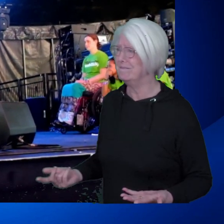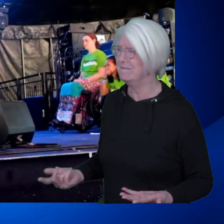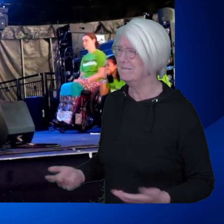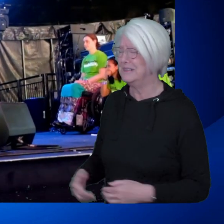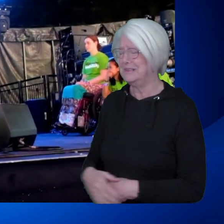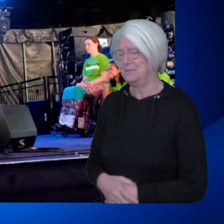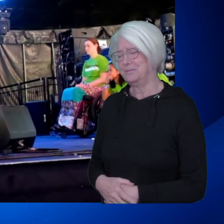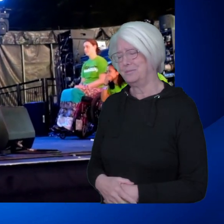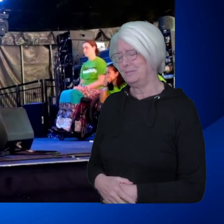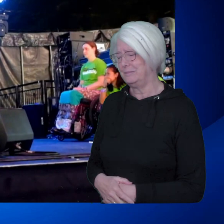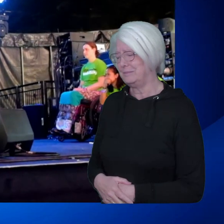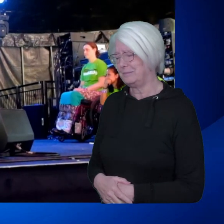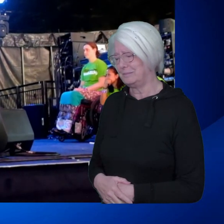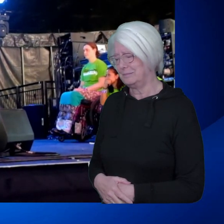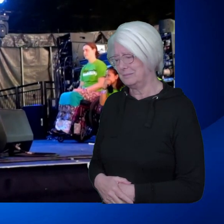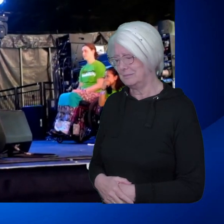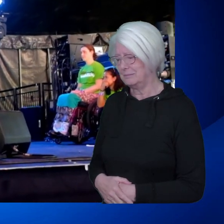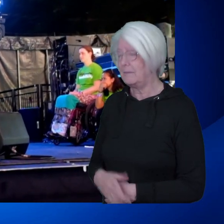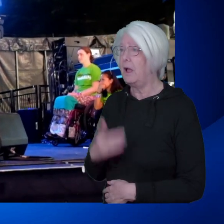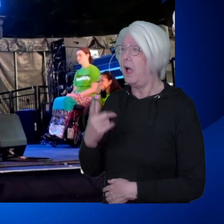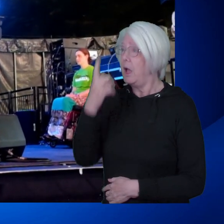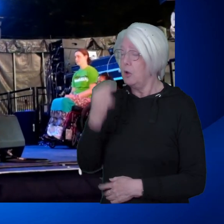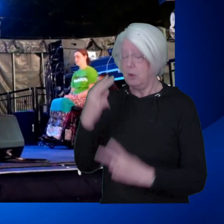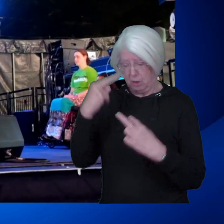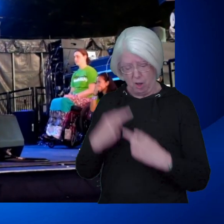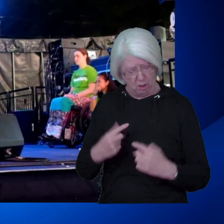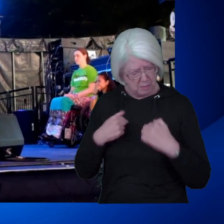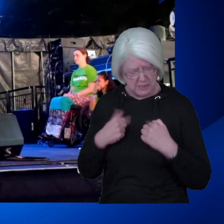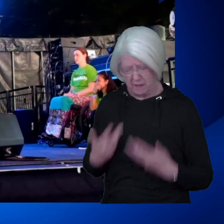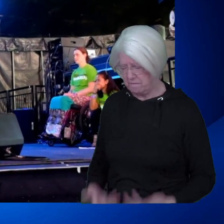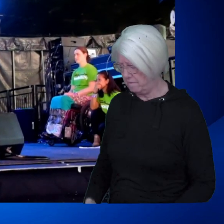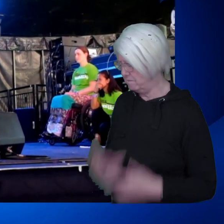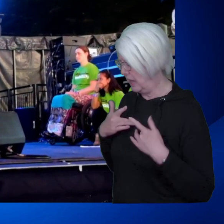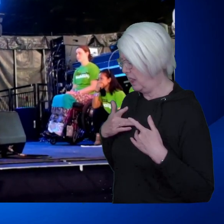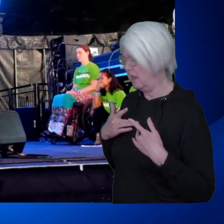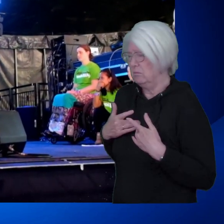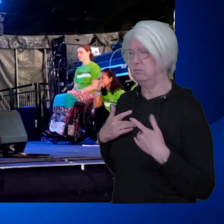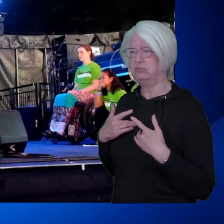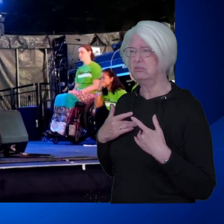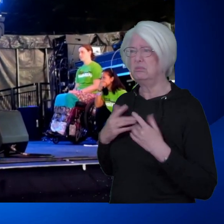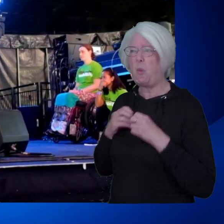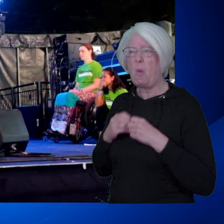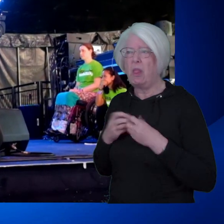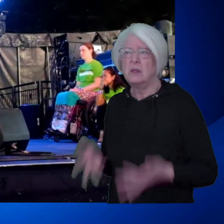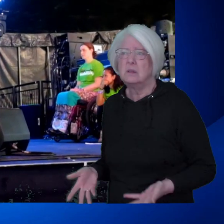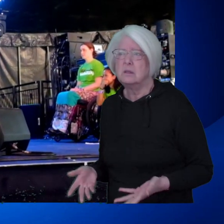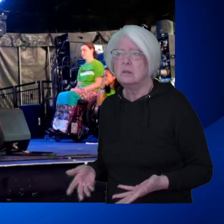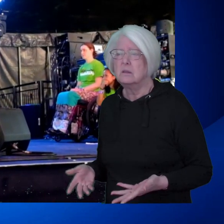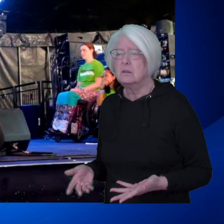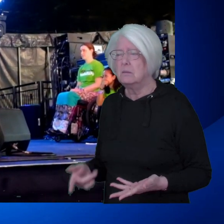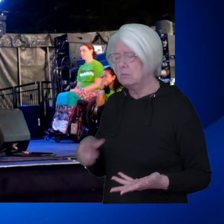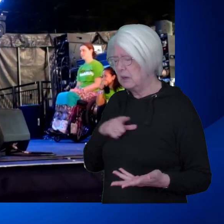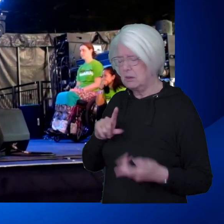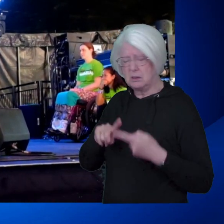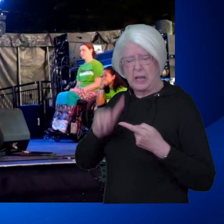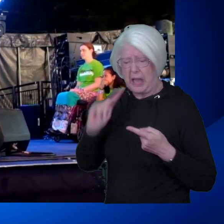things myself. I could look at my life and feel useless because there is so much I